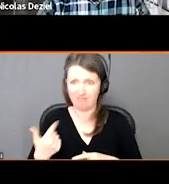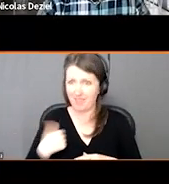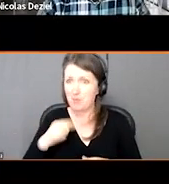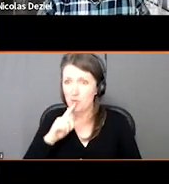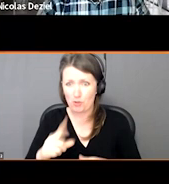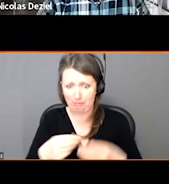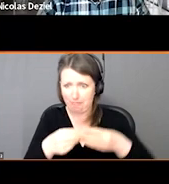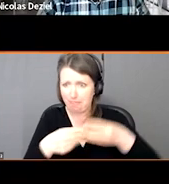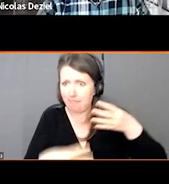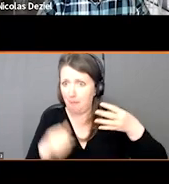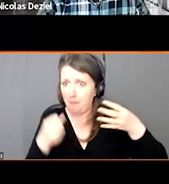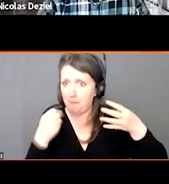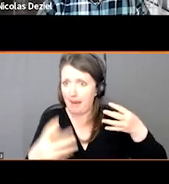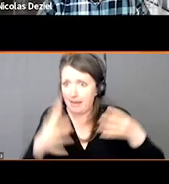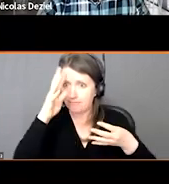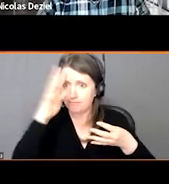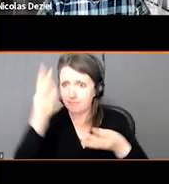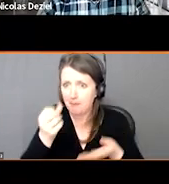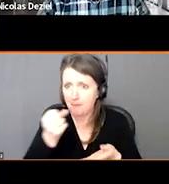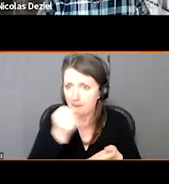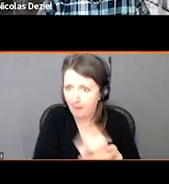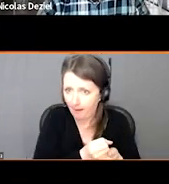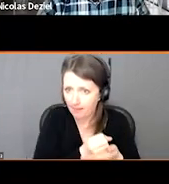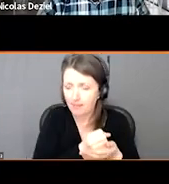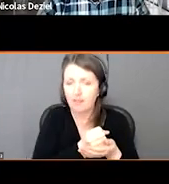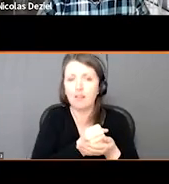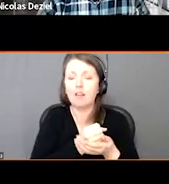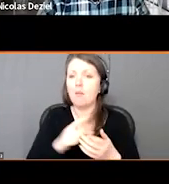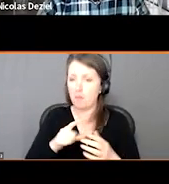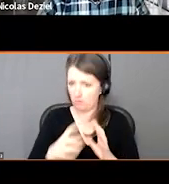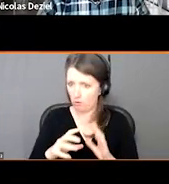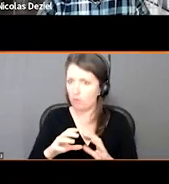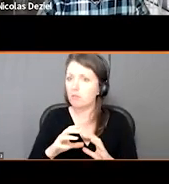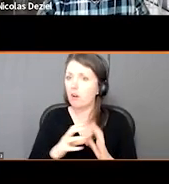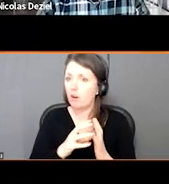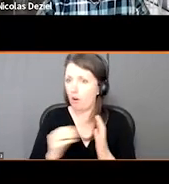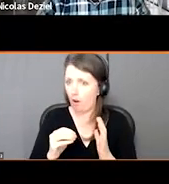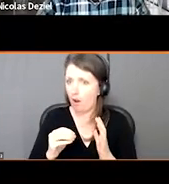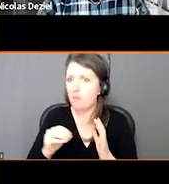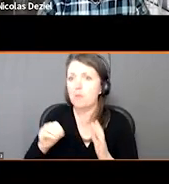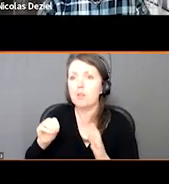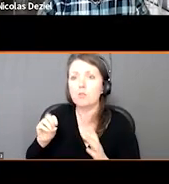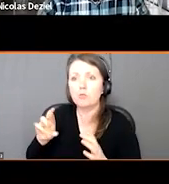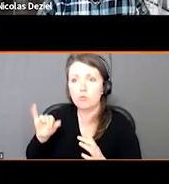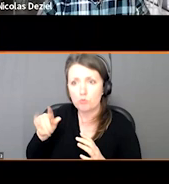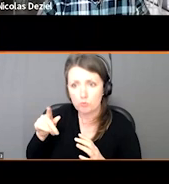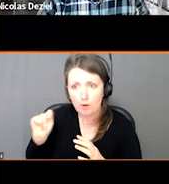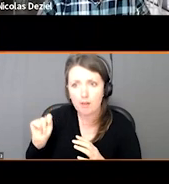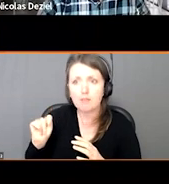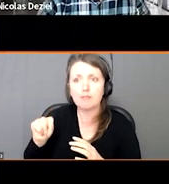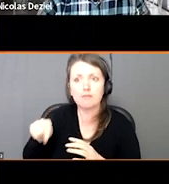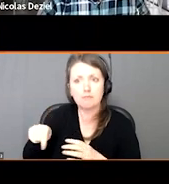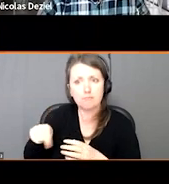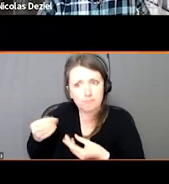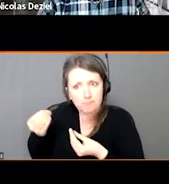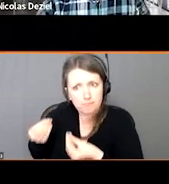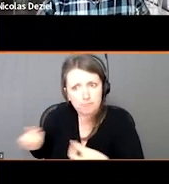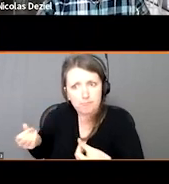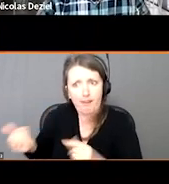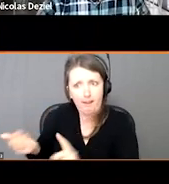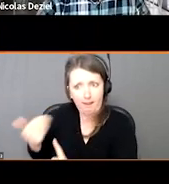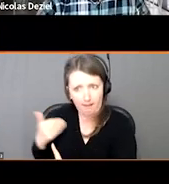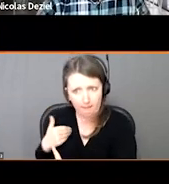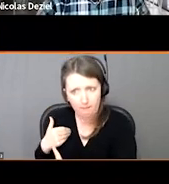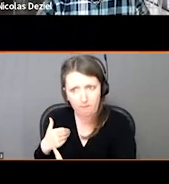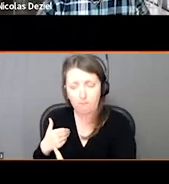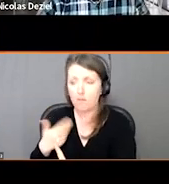as copyrightable material, either from the website that you're purchasing it from, or instructions